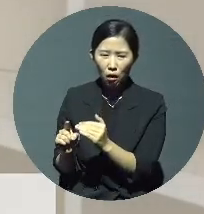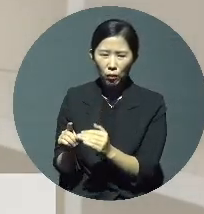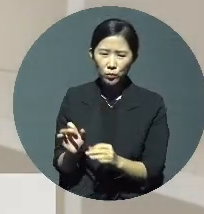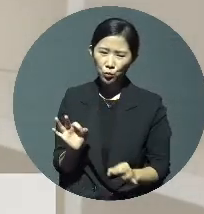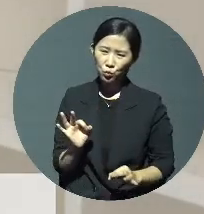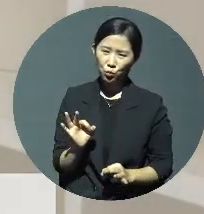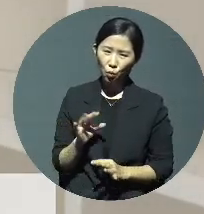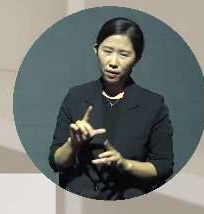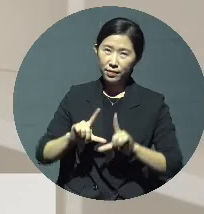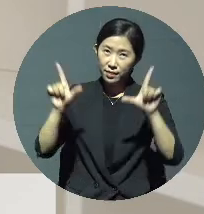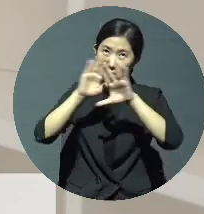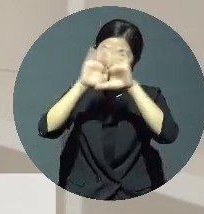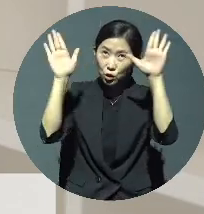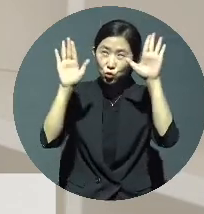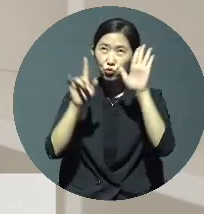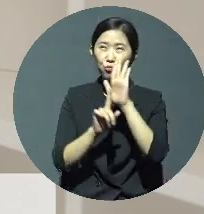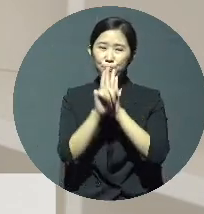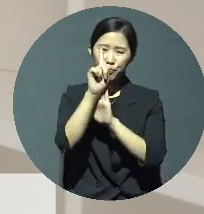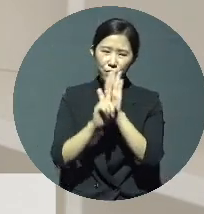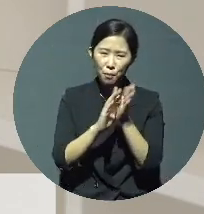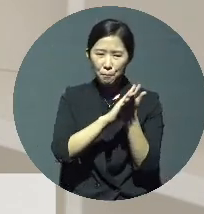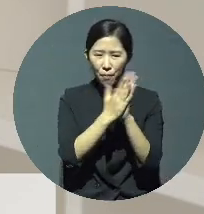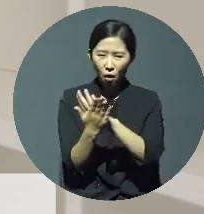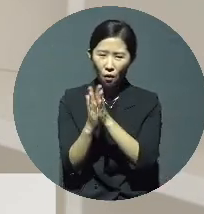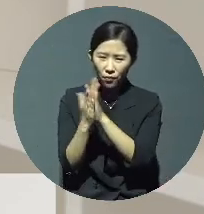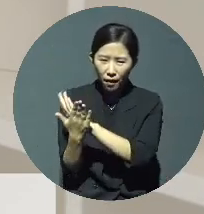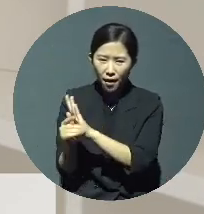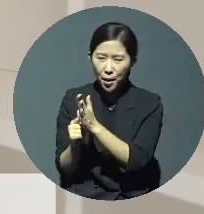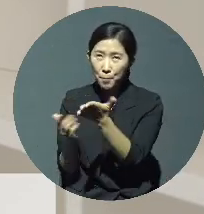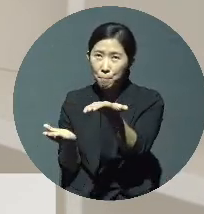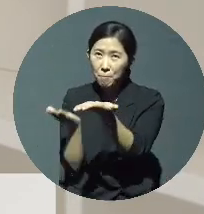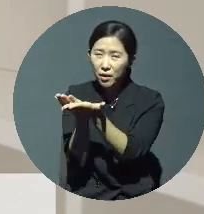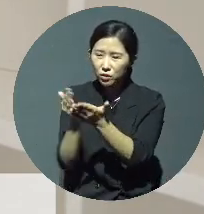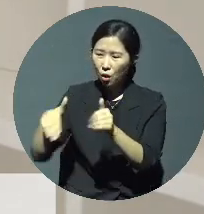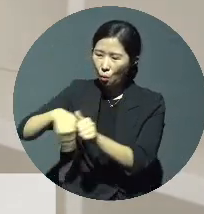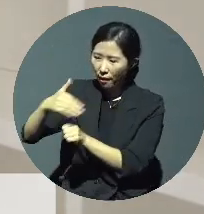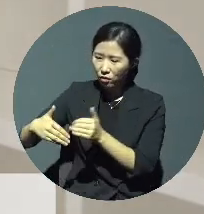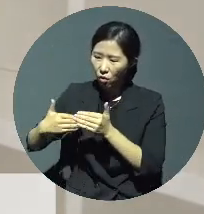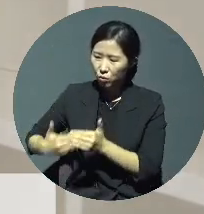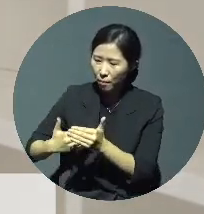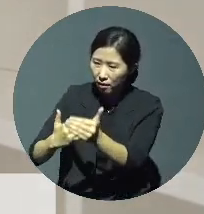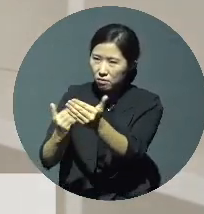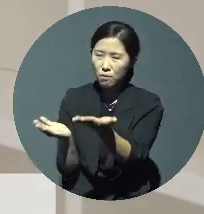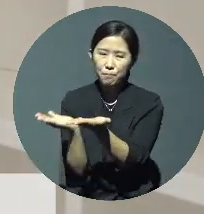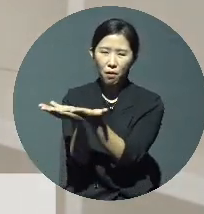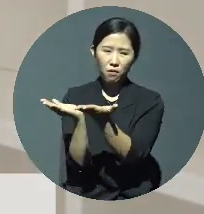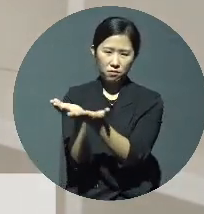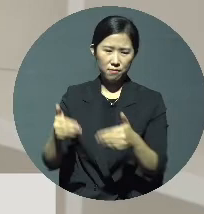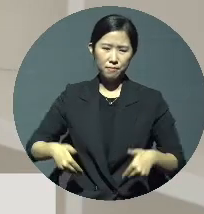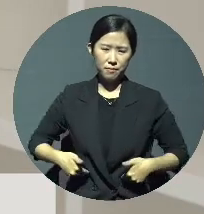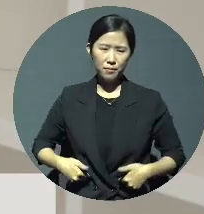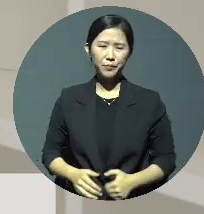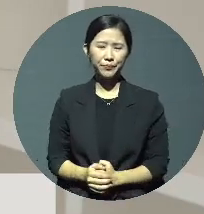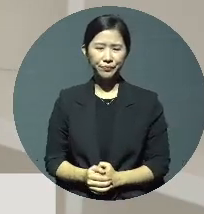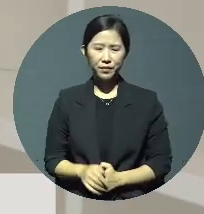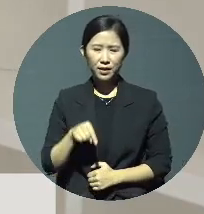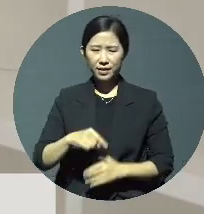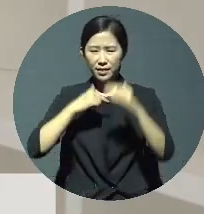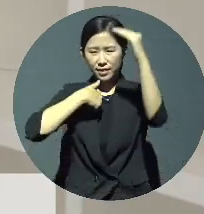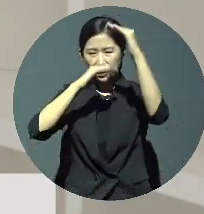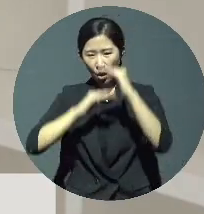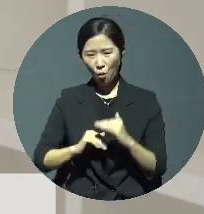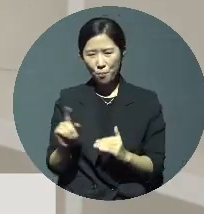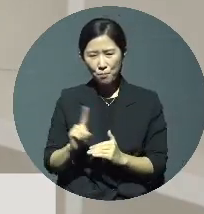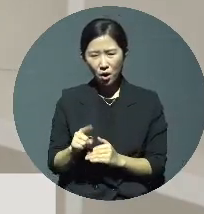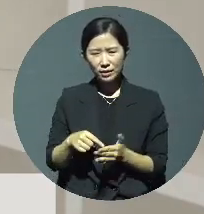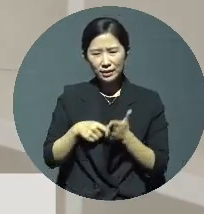that helps slow down or to an extent prevent climate change from happening. But these are These are three things which are the sort of